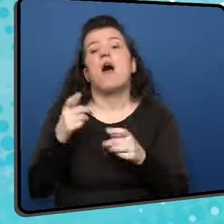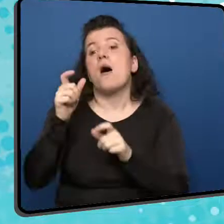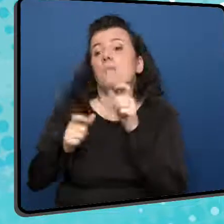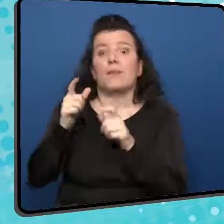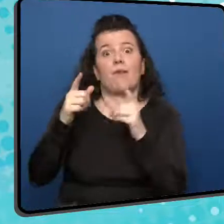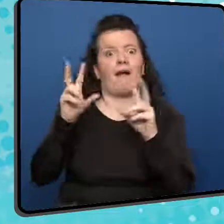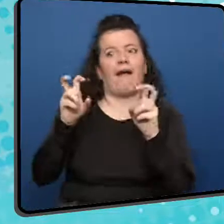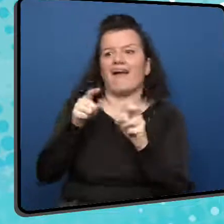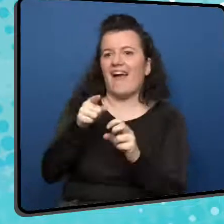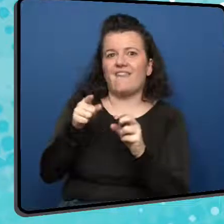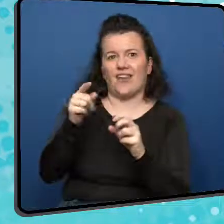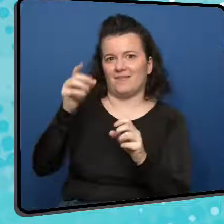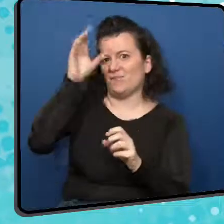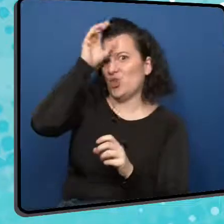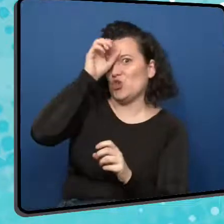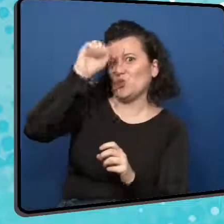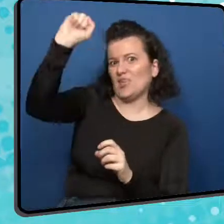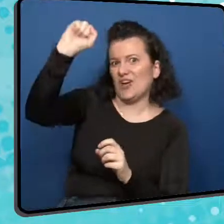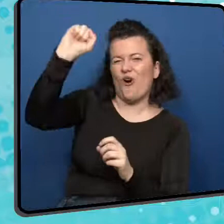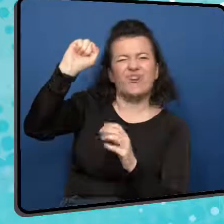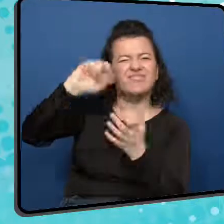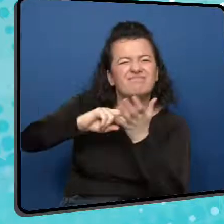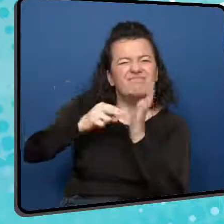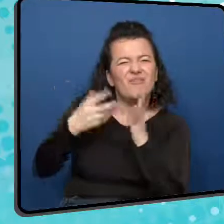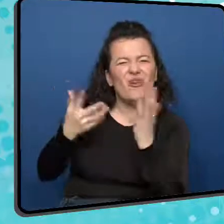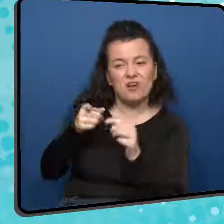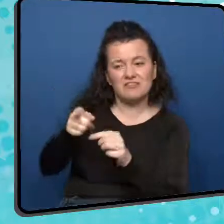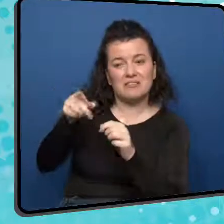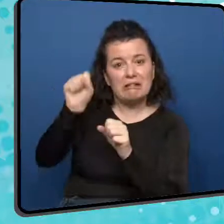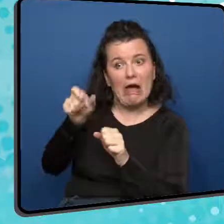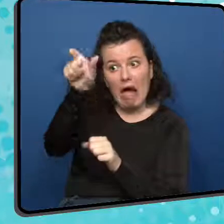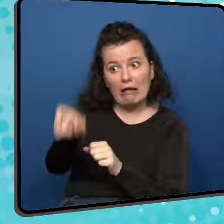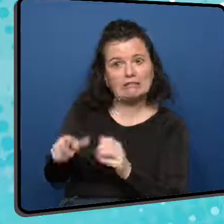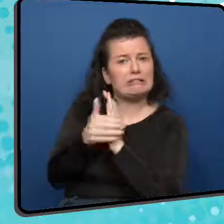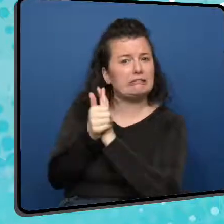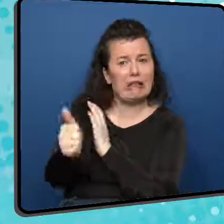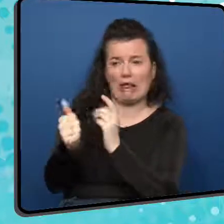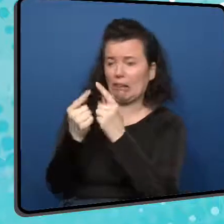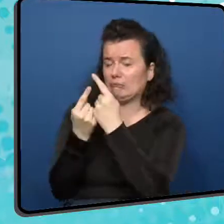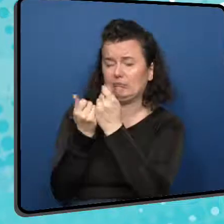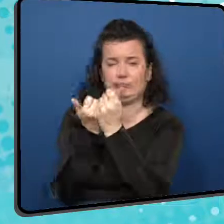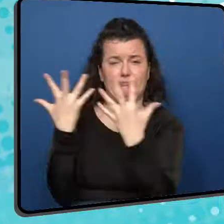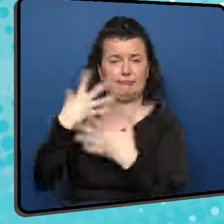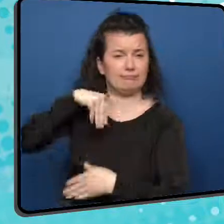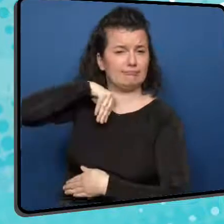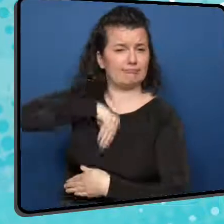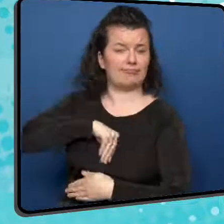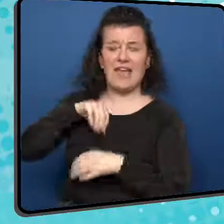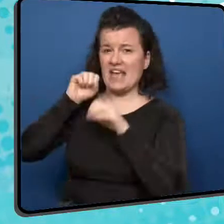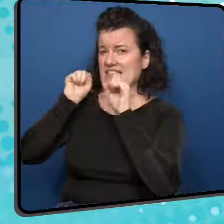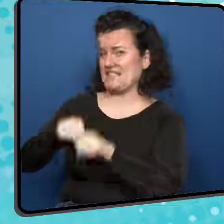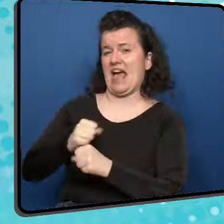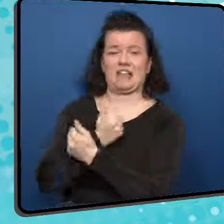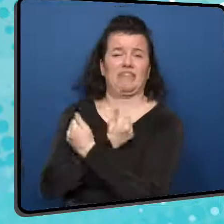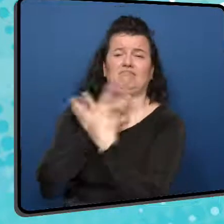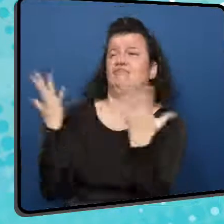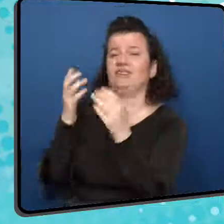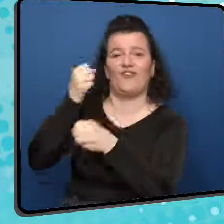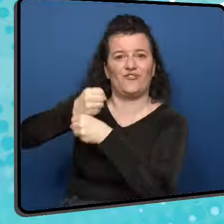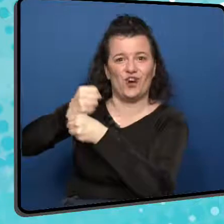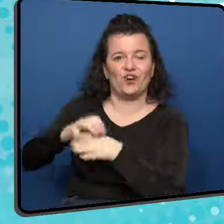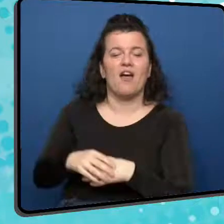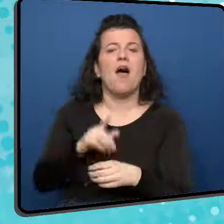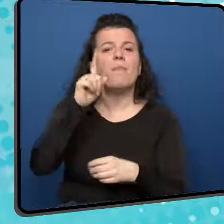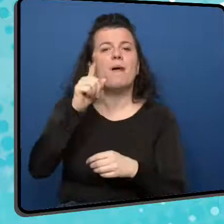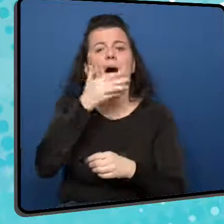everything, and it's nice to have those people, but having a multifaceted team is so much better